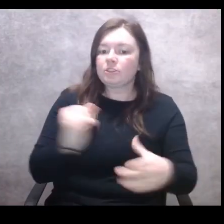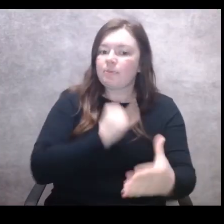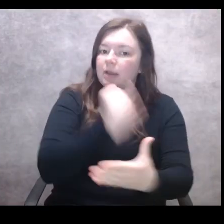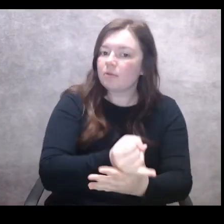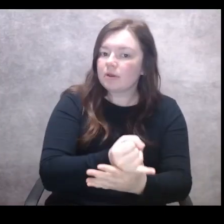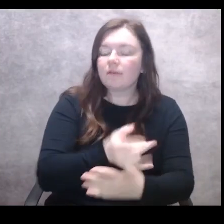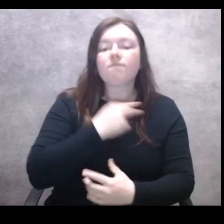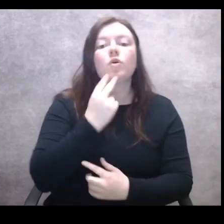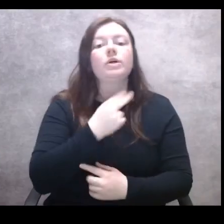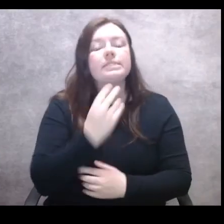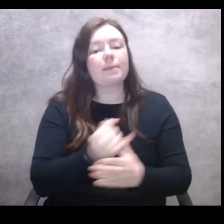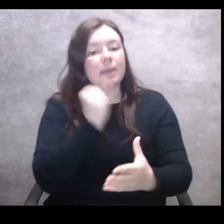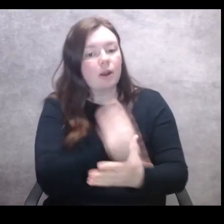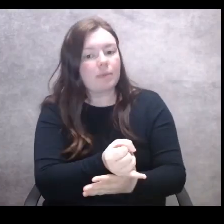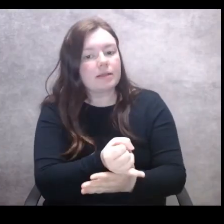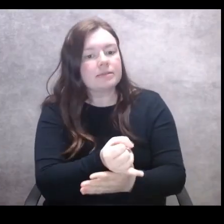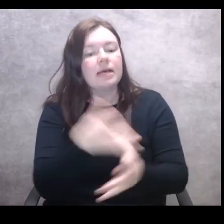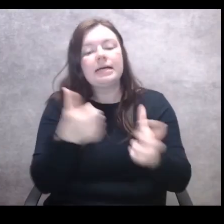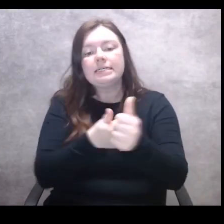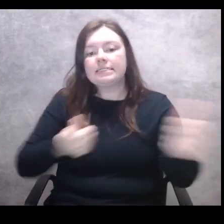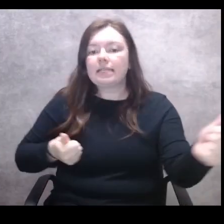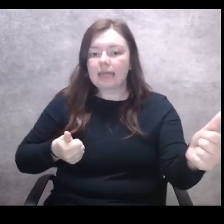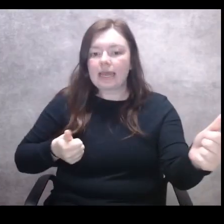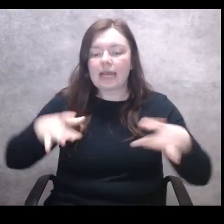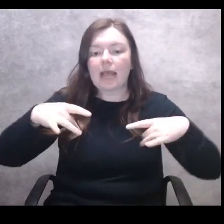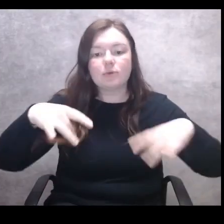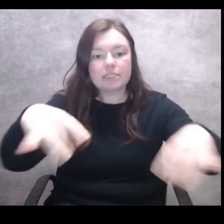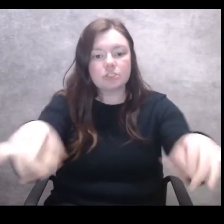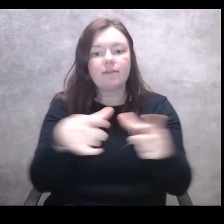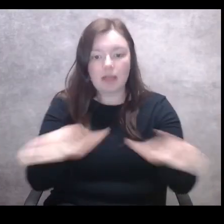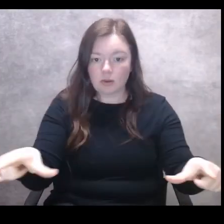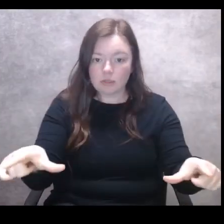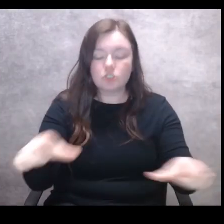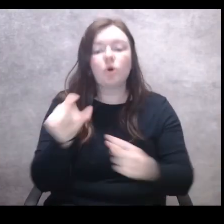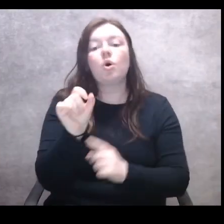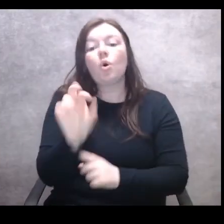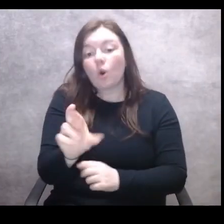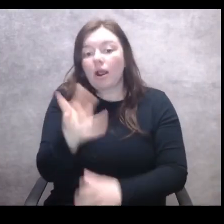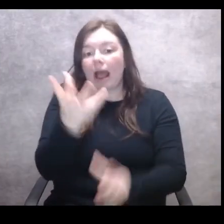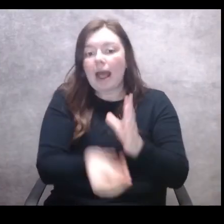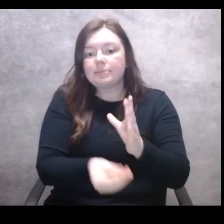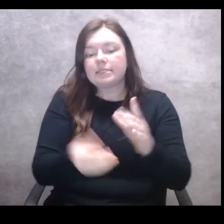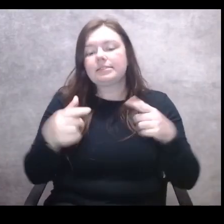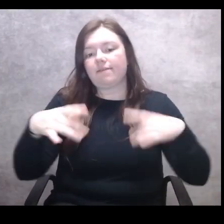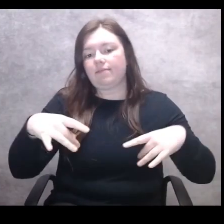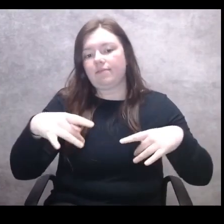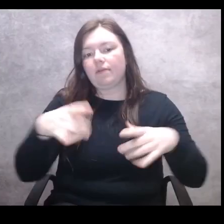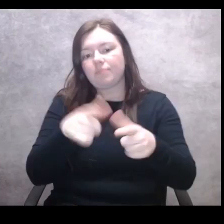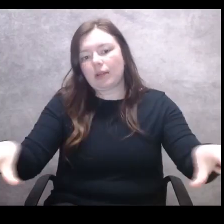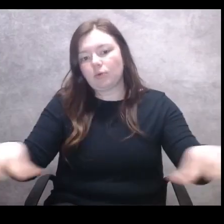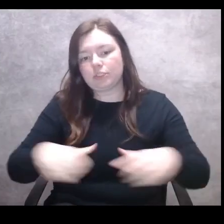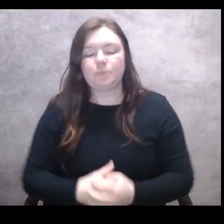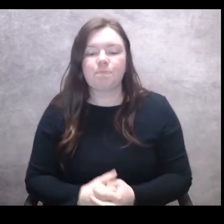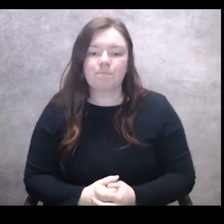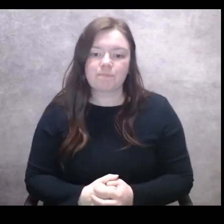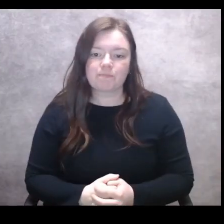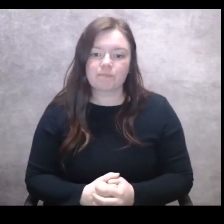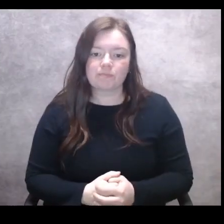impairment, voice impairment, delayed acquisition of language, or an absence of